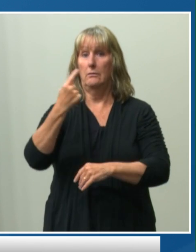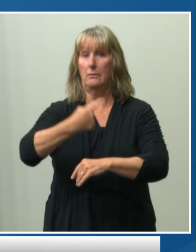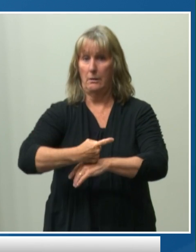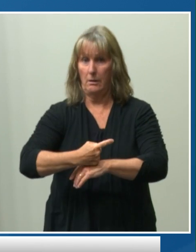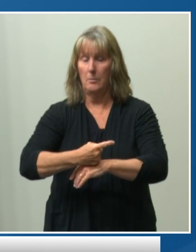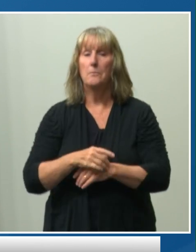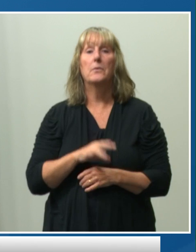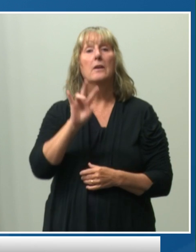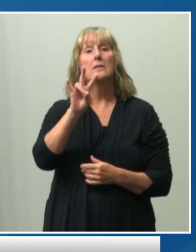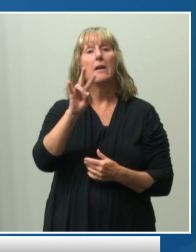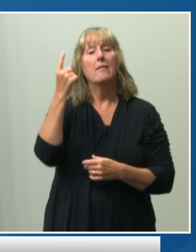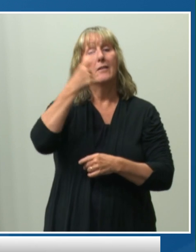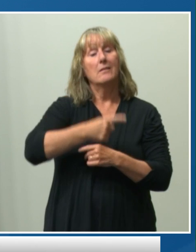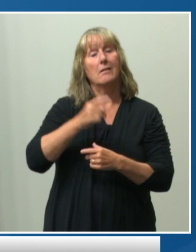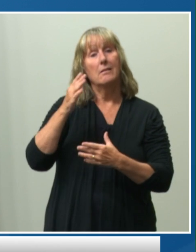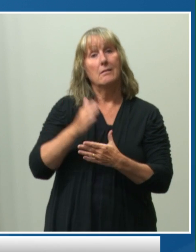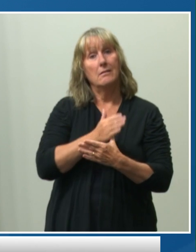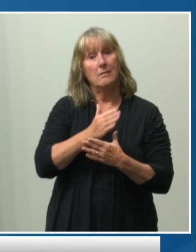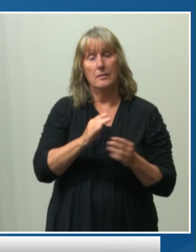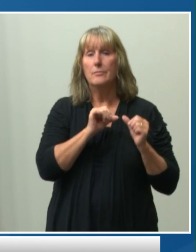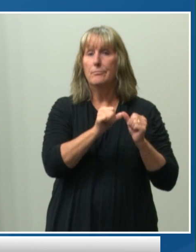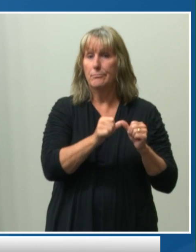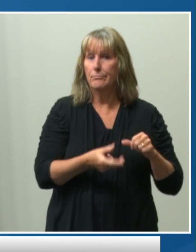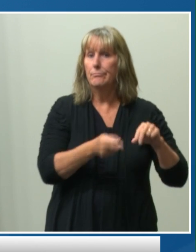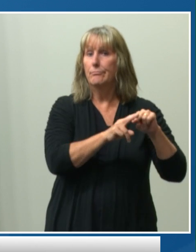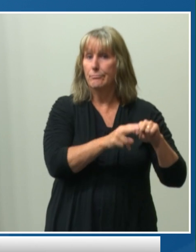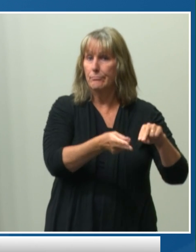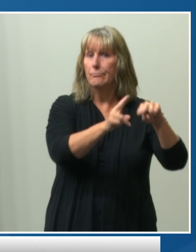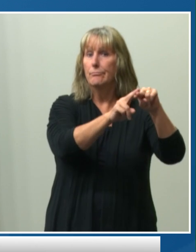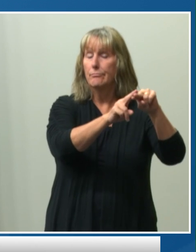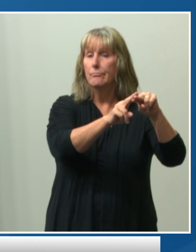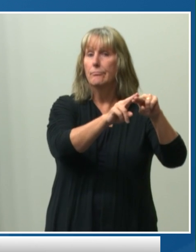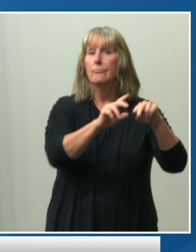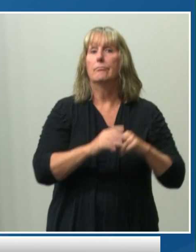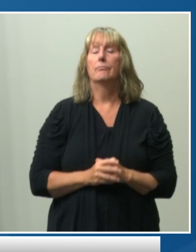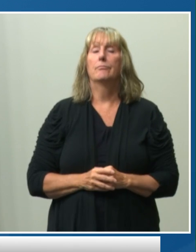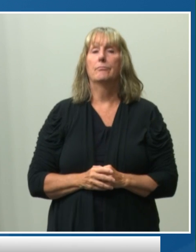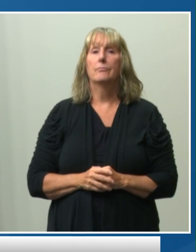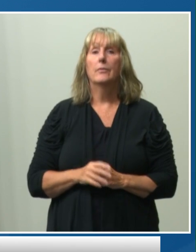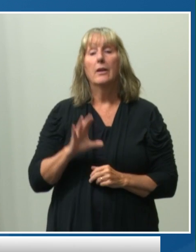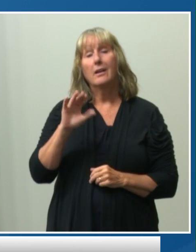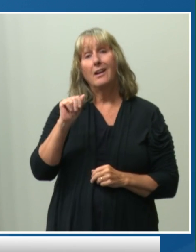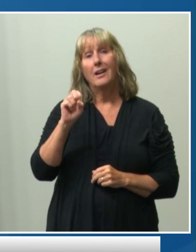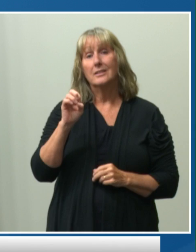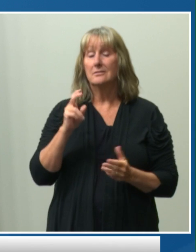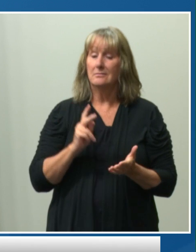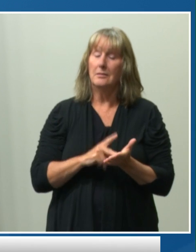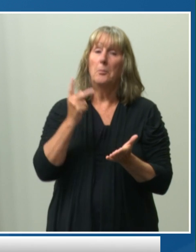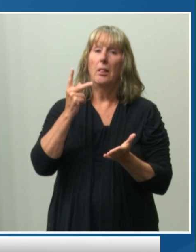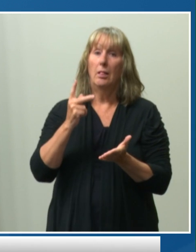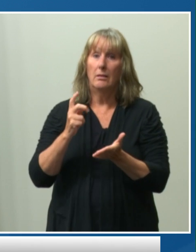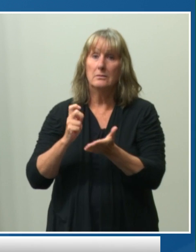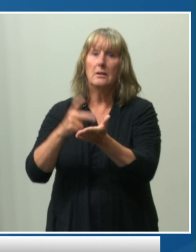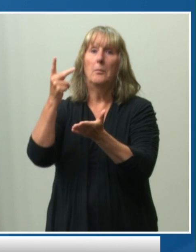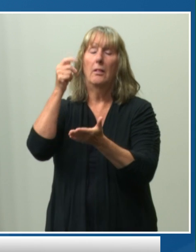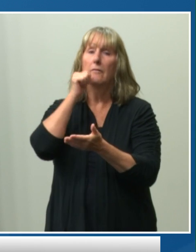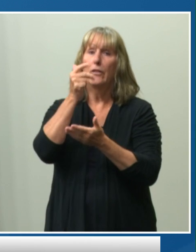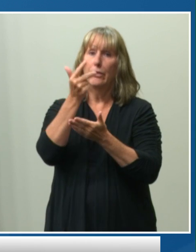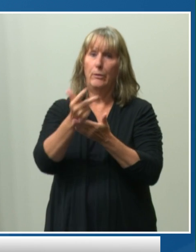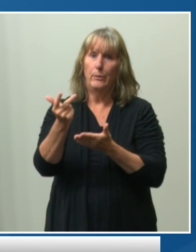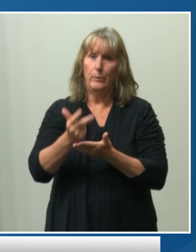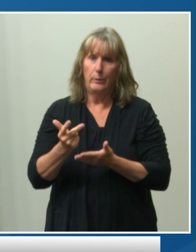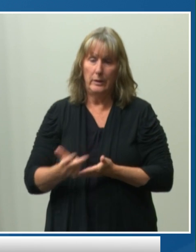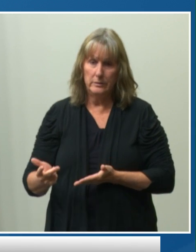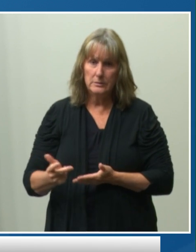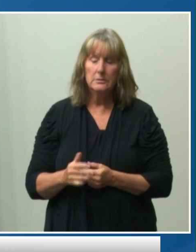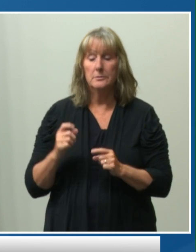7-day average has continued to increase, but the pace has slowed. Cases are doubling about every 3 weeks now.